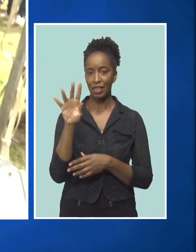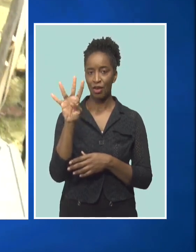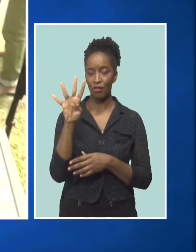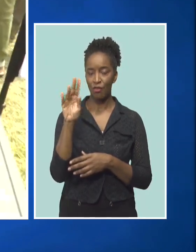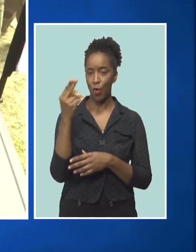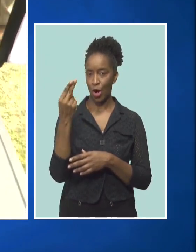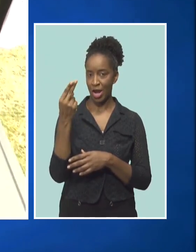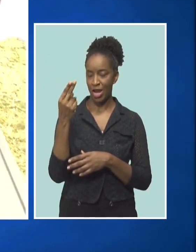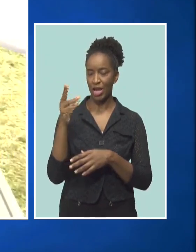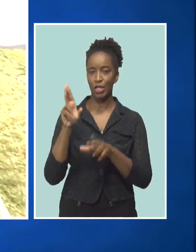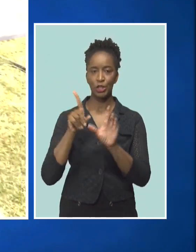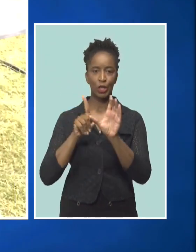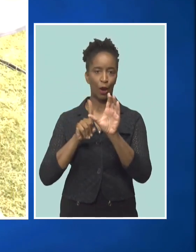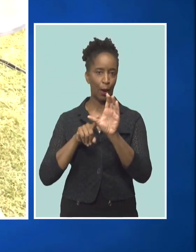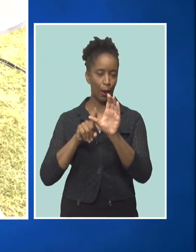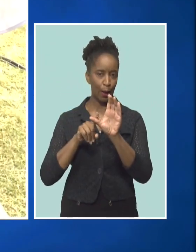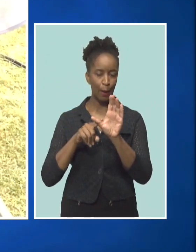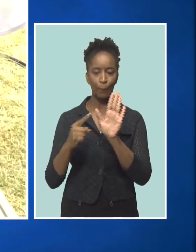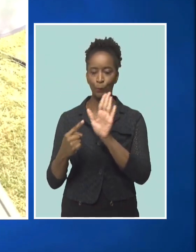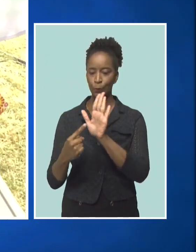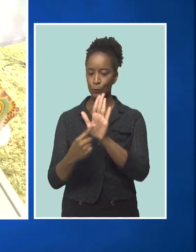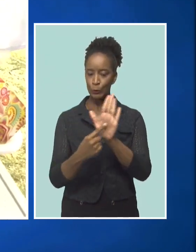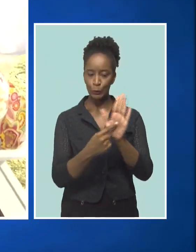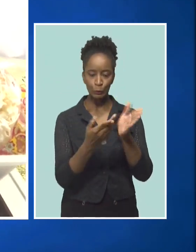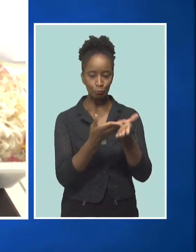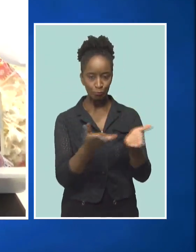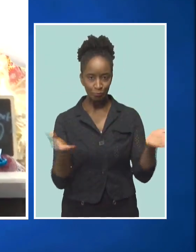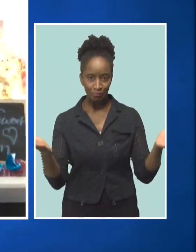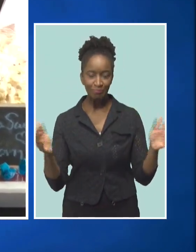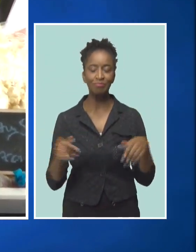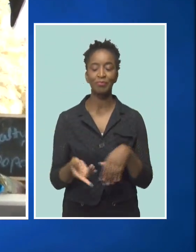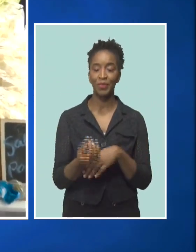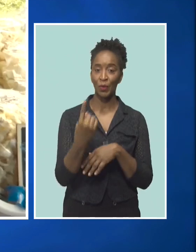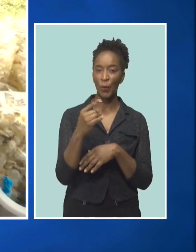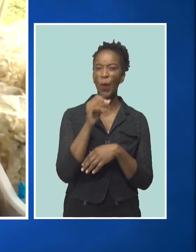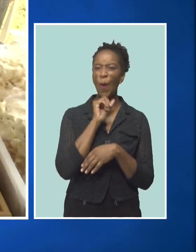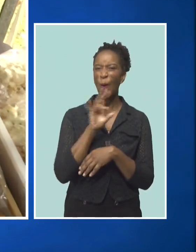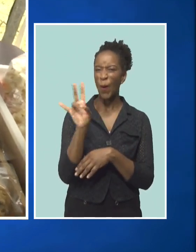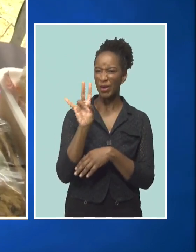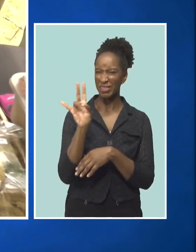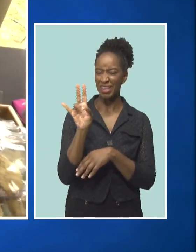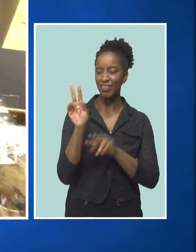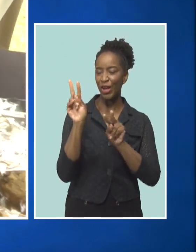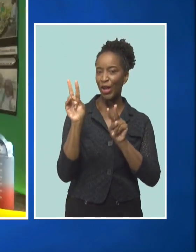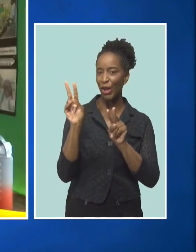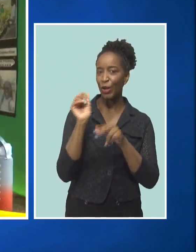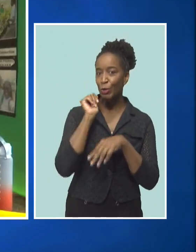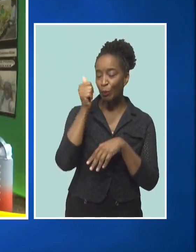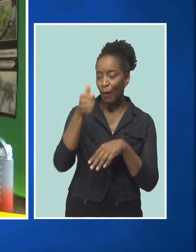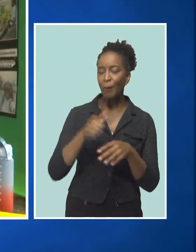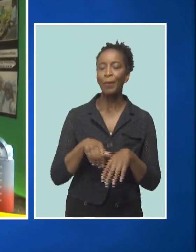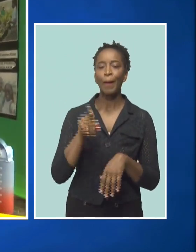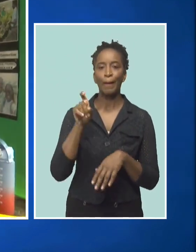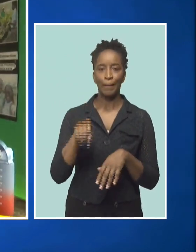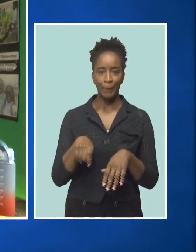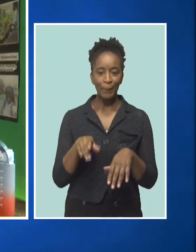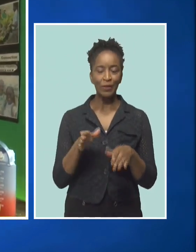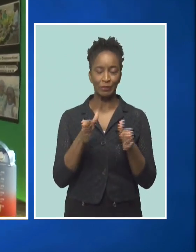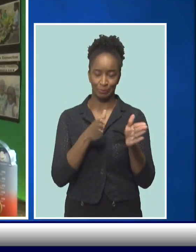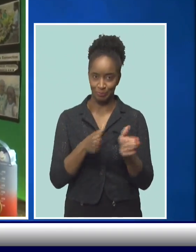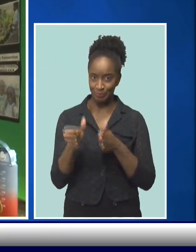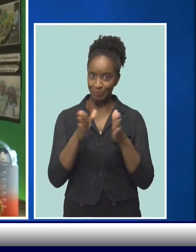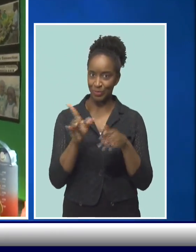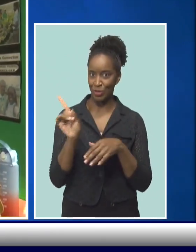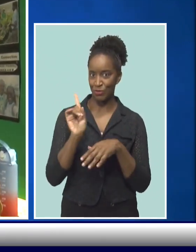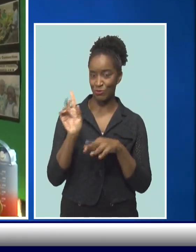Shakir Cox says he is looking forward for tomorrow. They had to prepare some more cookies because we were almost out of